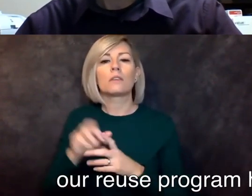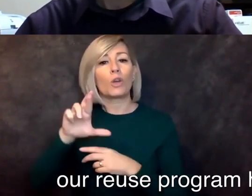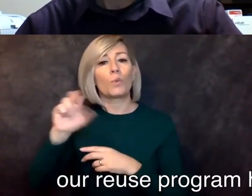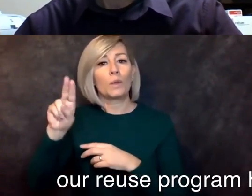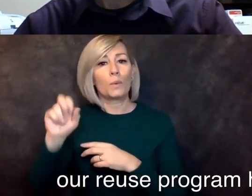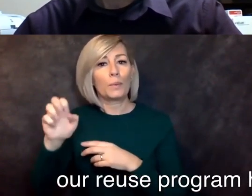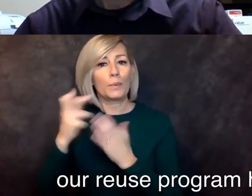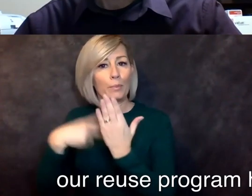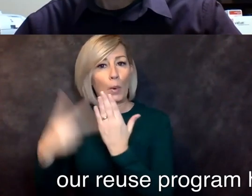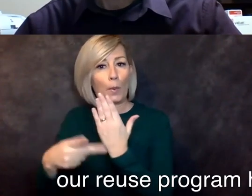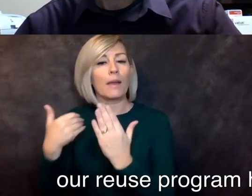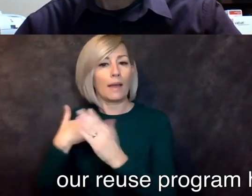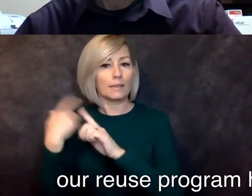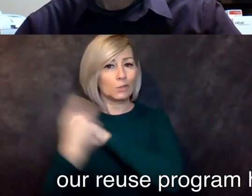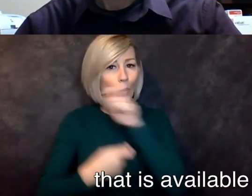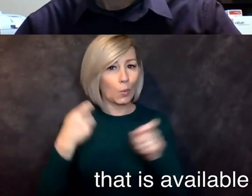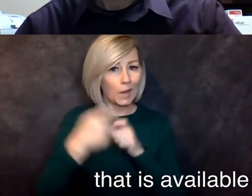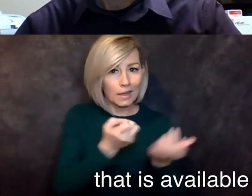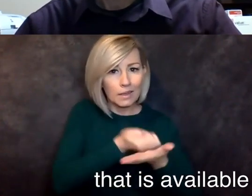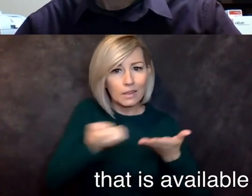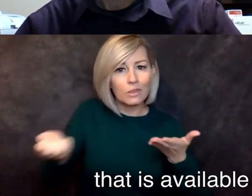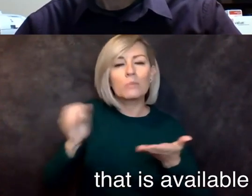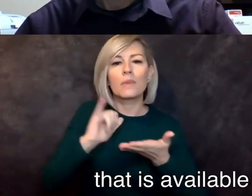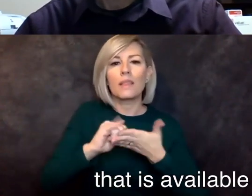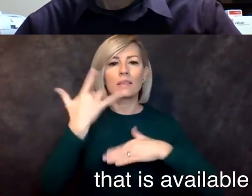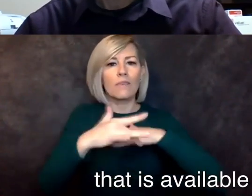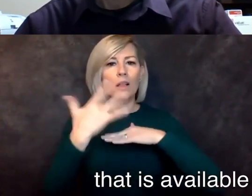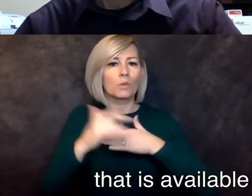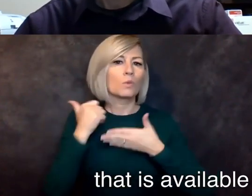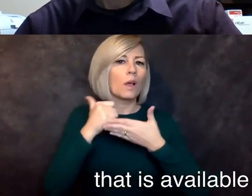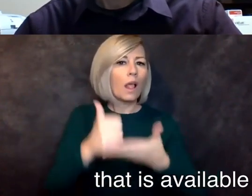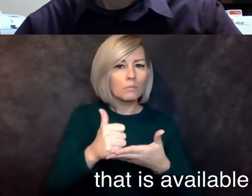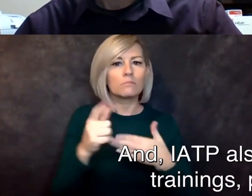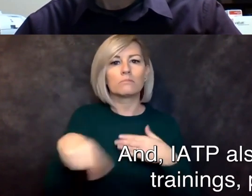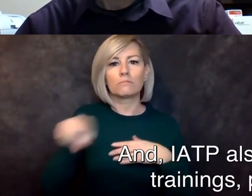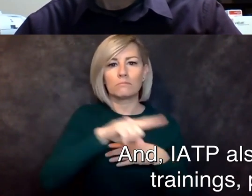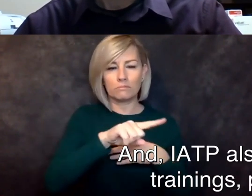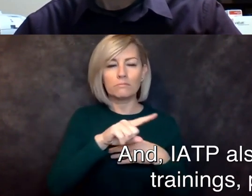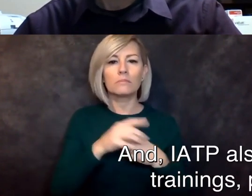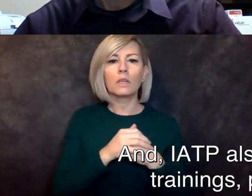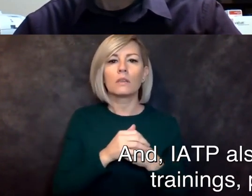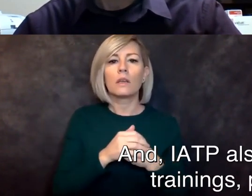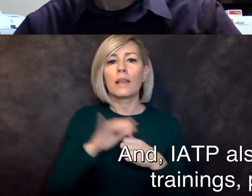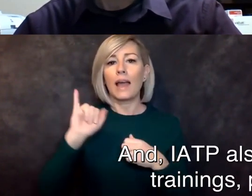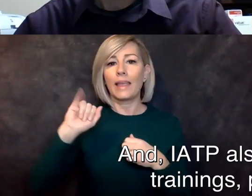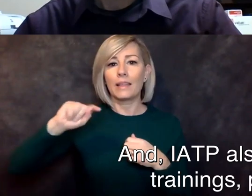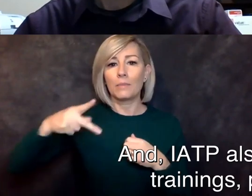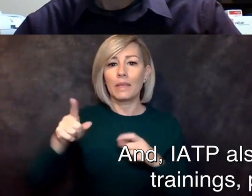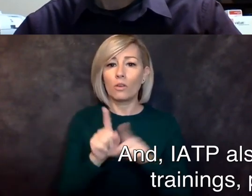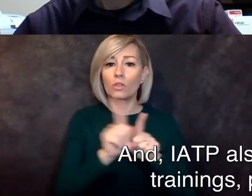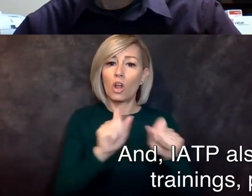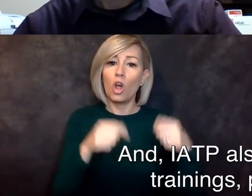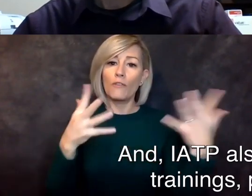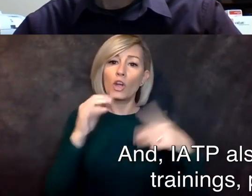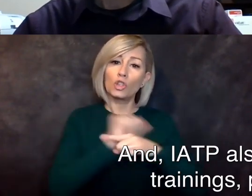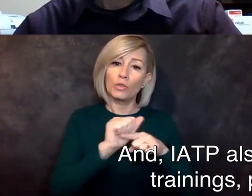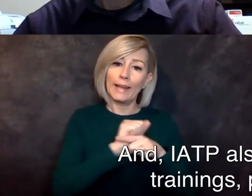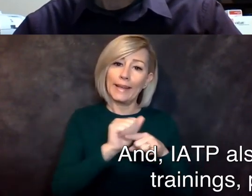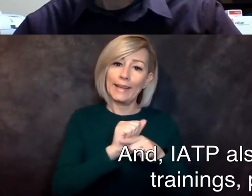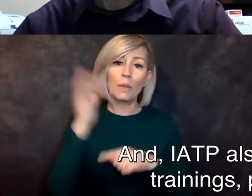has donated equipment that is available to help consumers. And IATP also can offer some trainings,